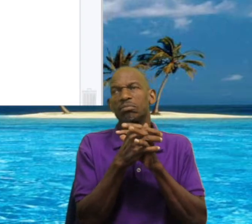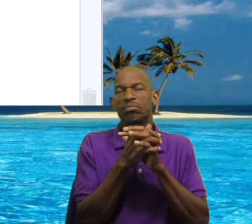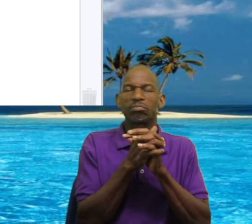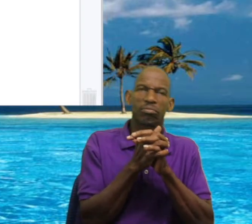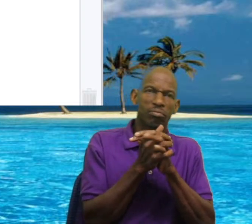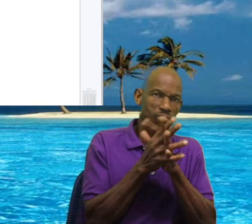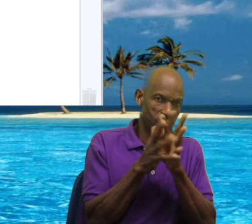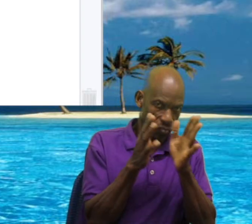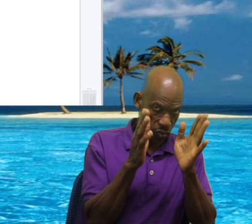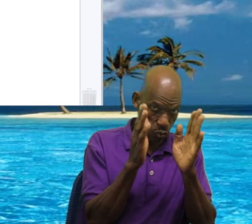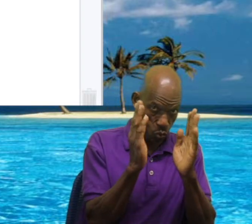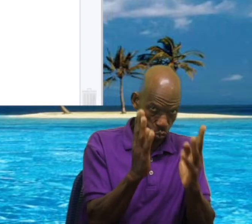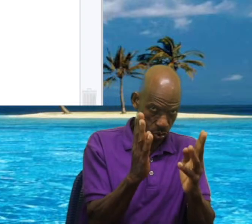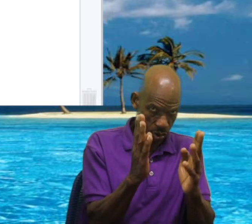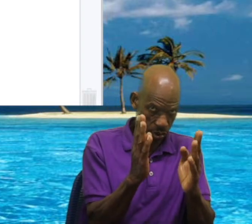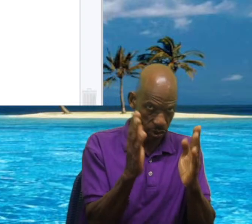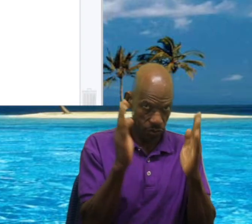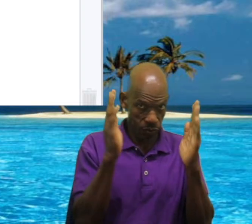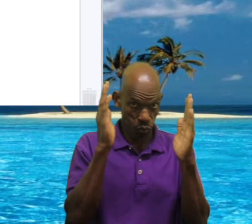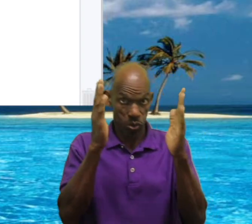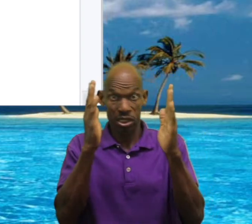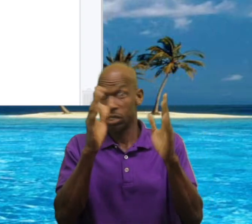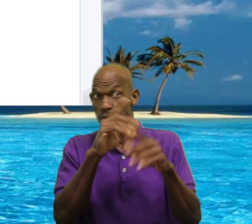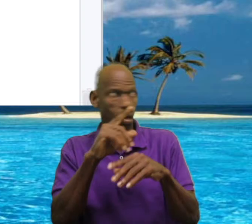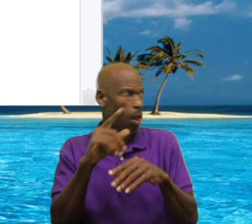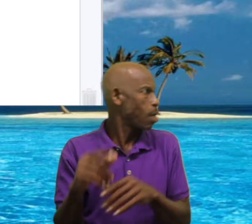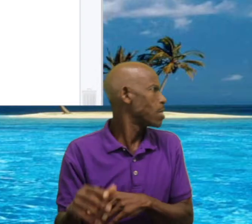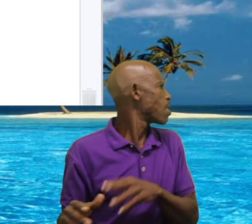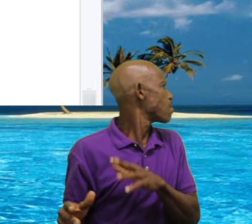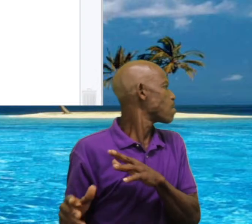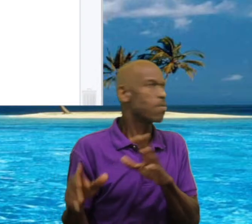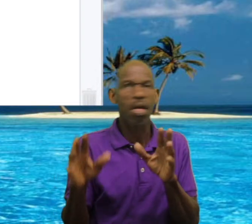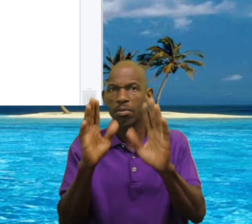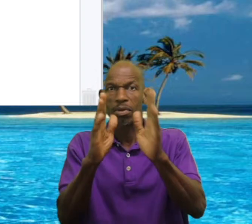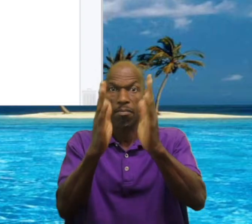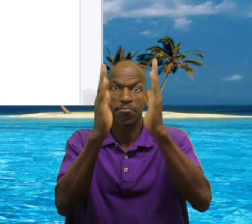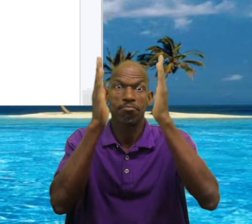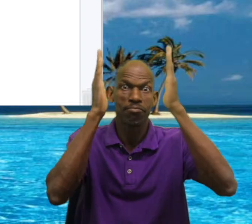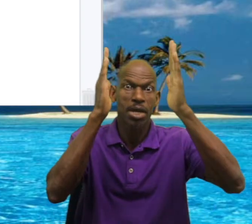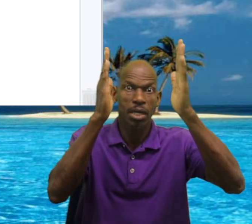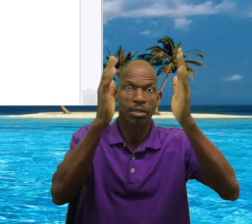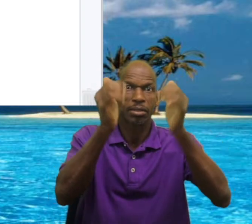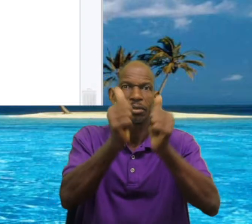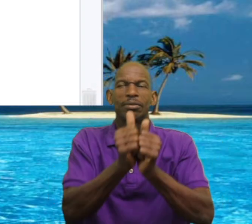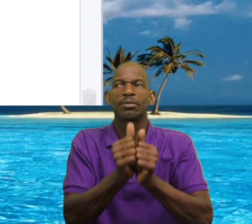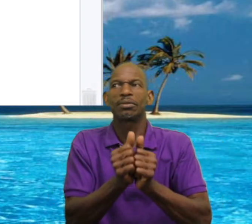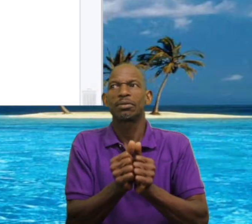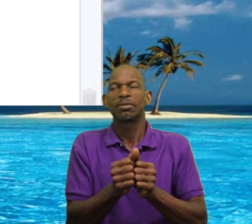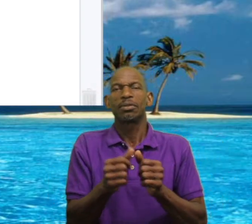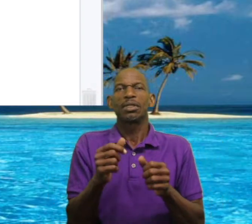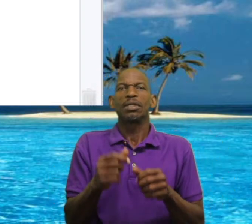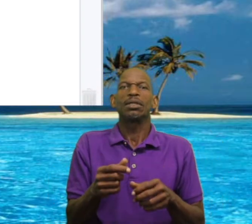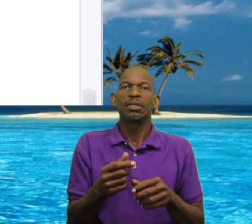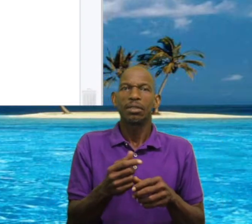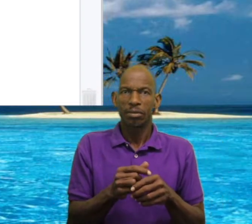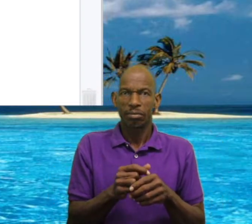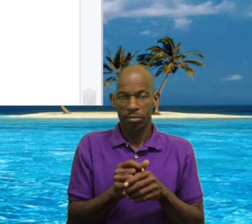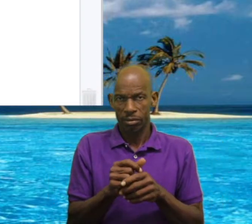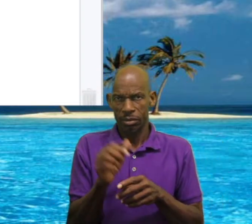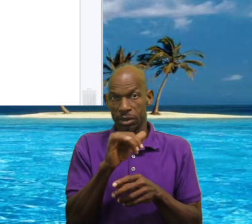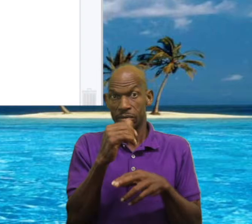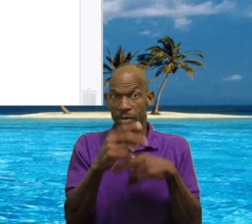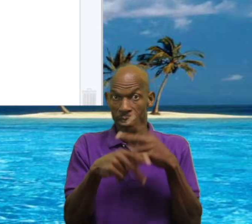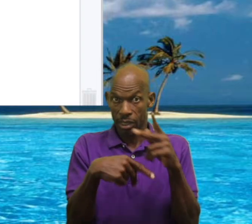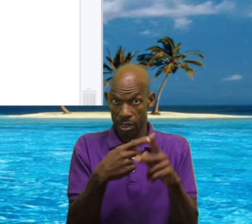words that are the same kind. And we looked at the same kind. We talked about nouns.